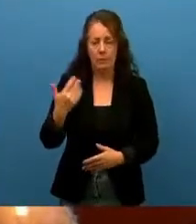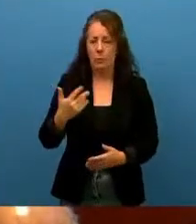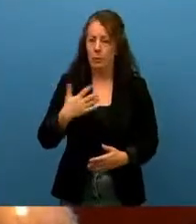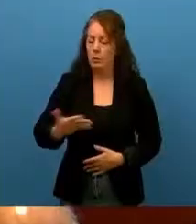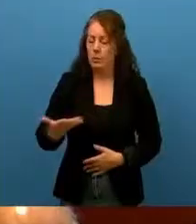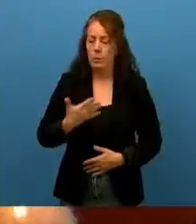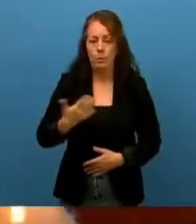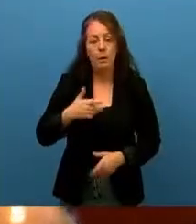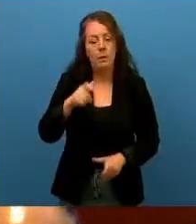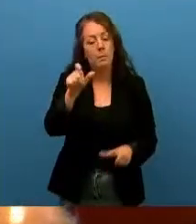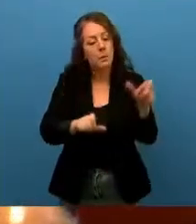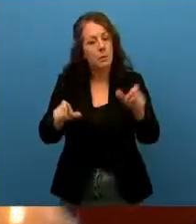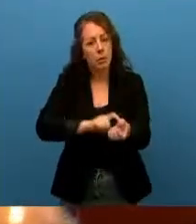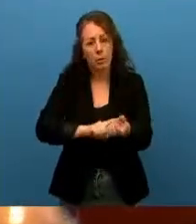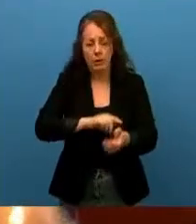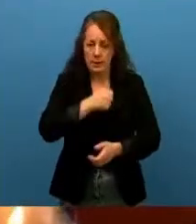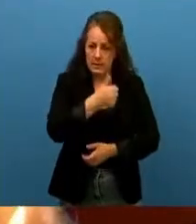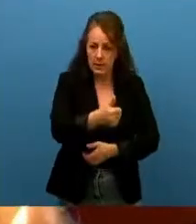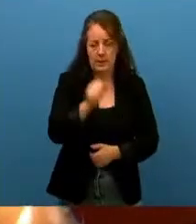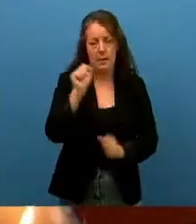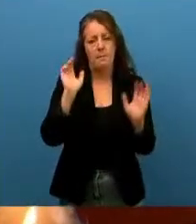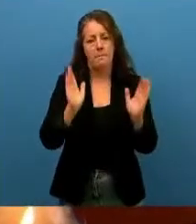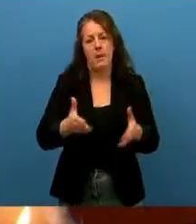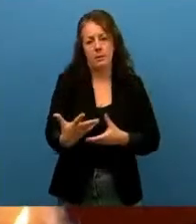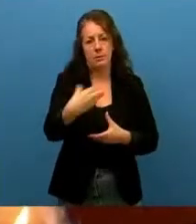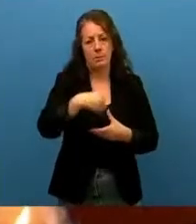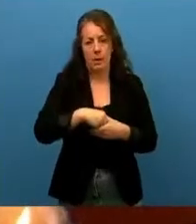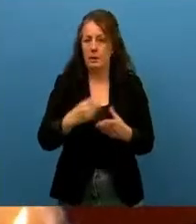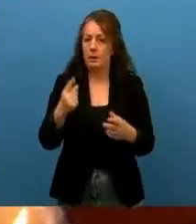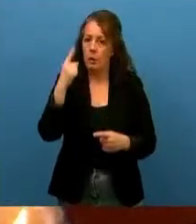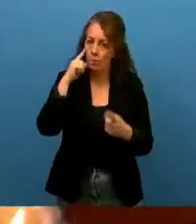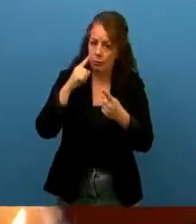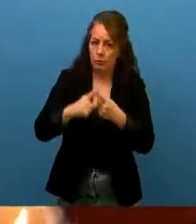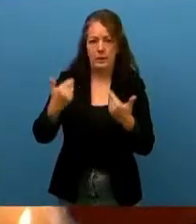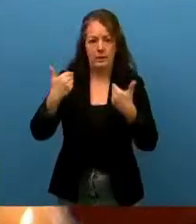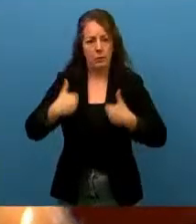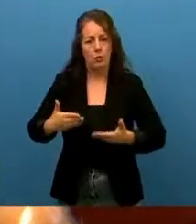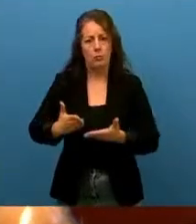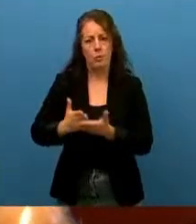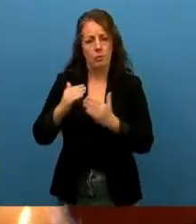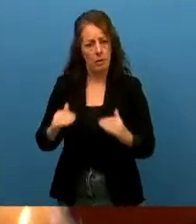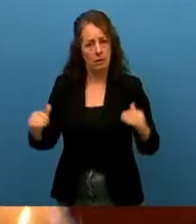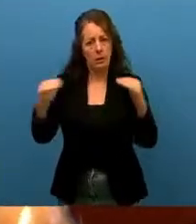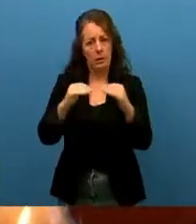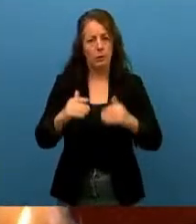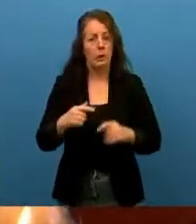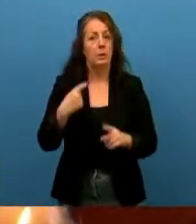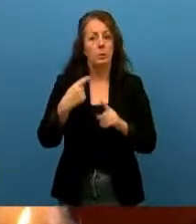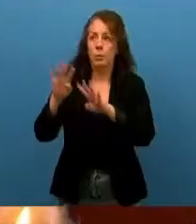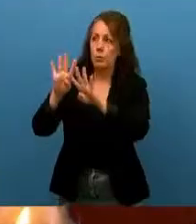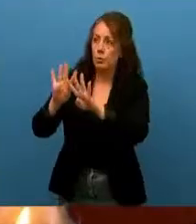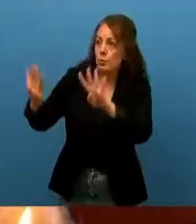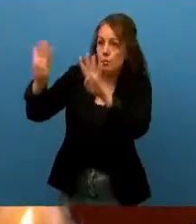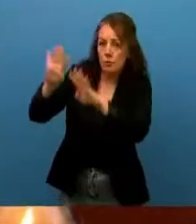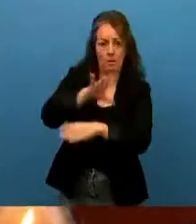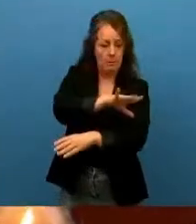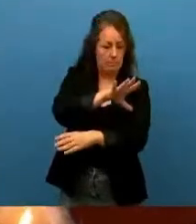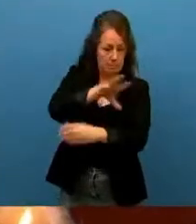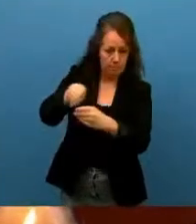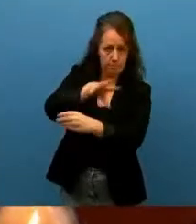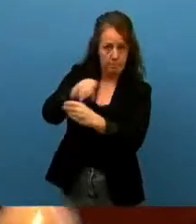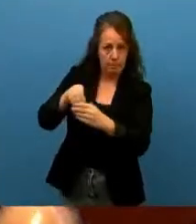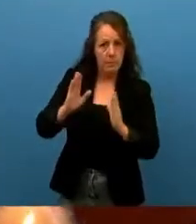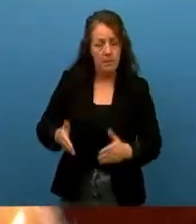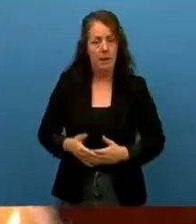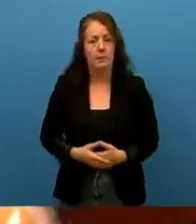and integrity of human rights and the United Nations process. The participation of Indigenous peoples supports